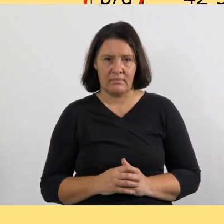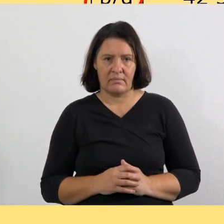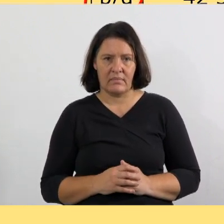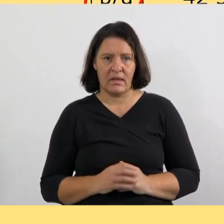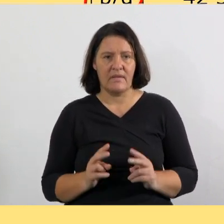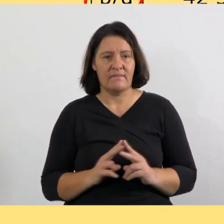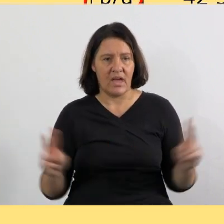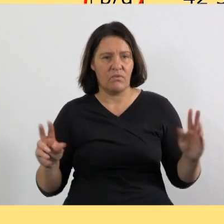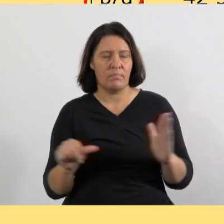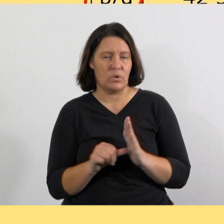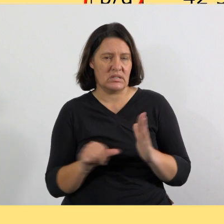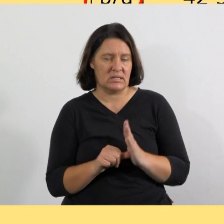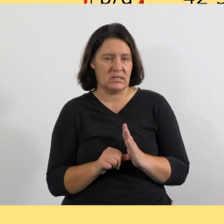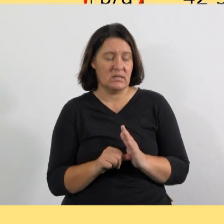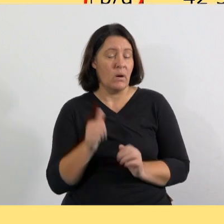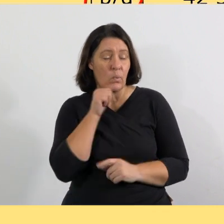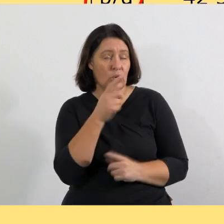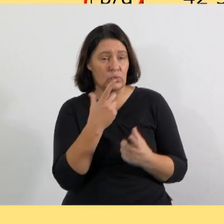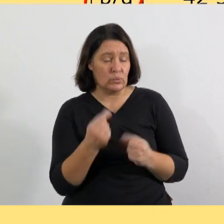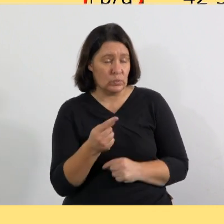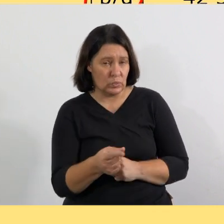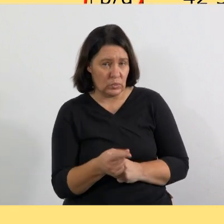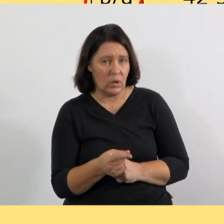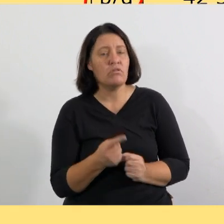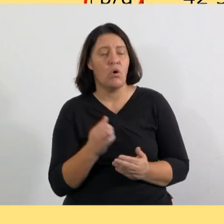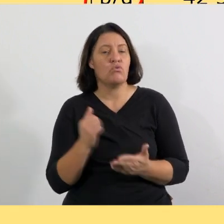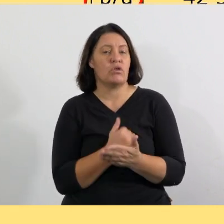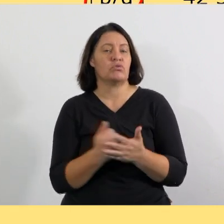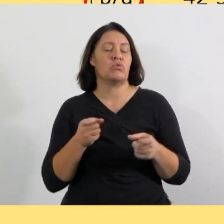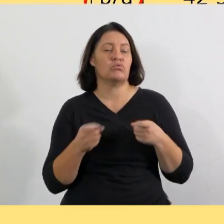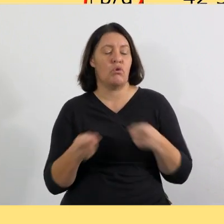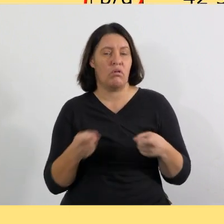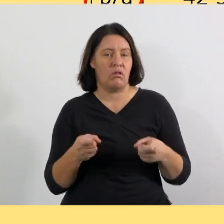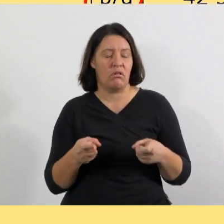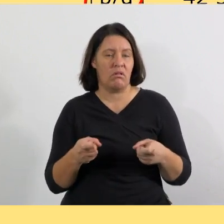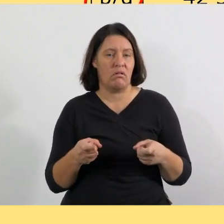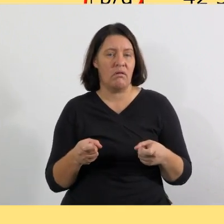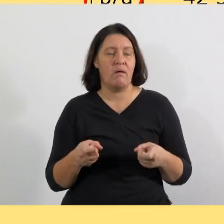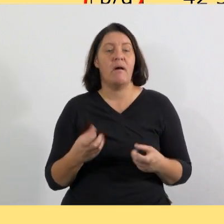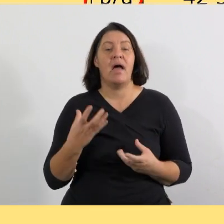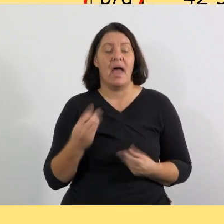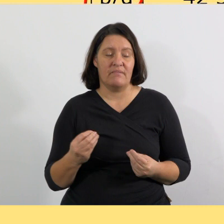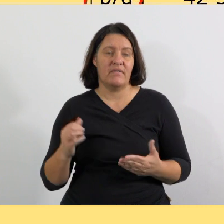42,380. Very important, dear learners, that when you do this, you remember your creditors control